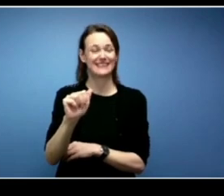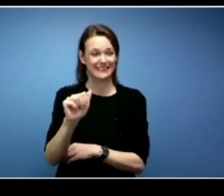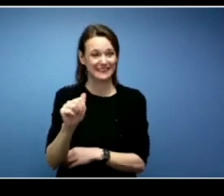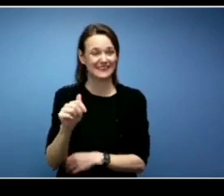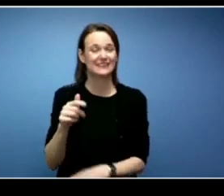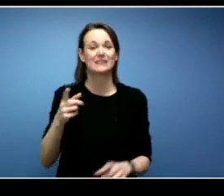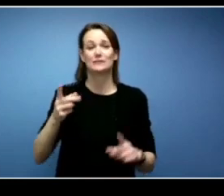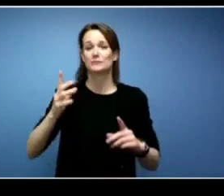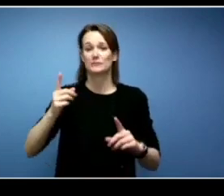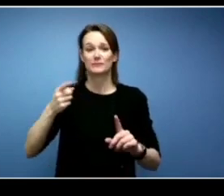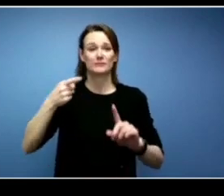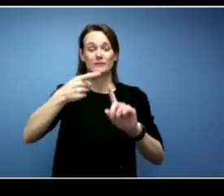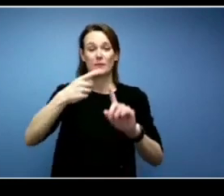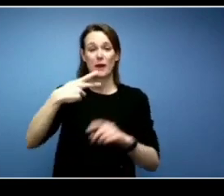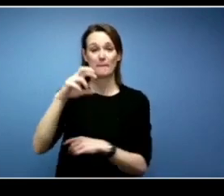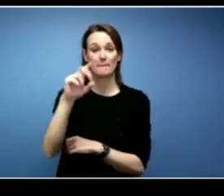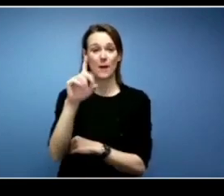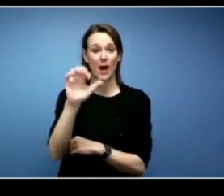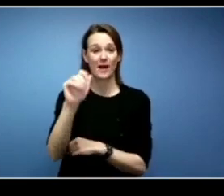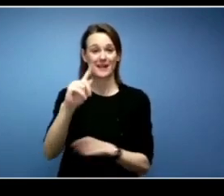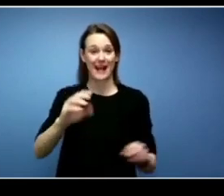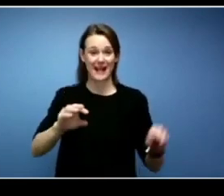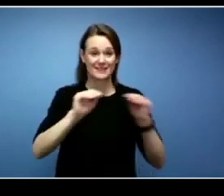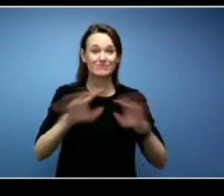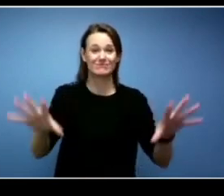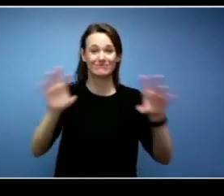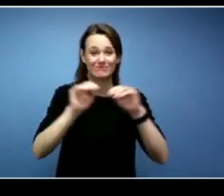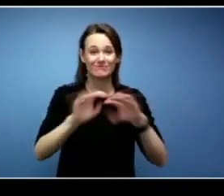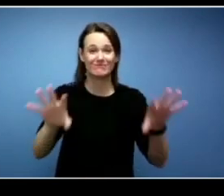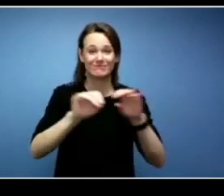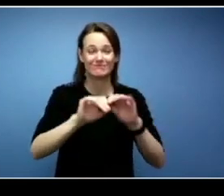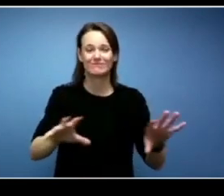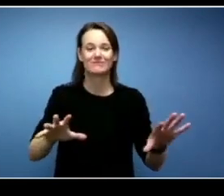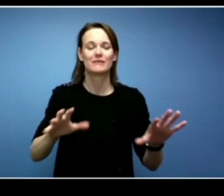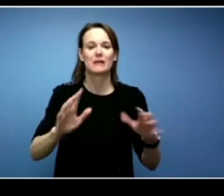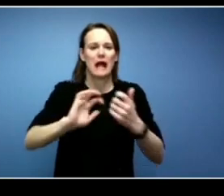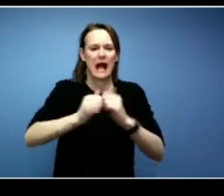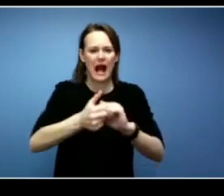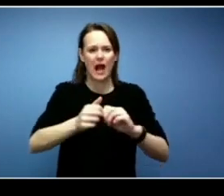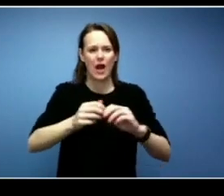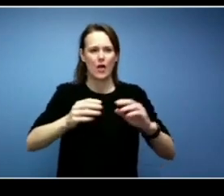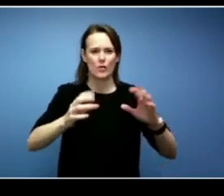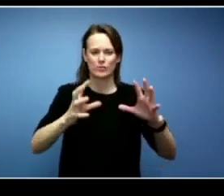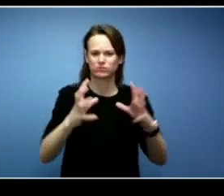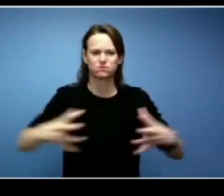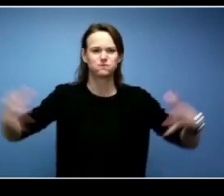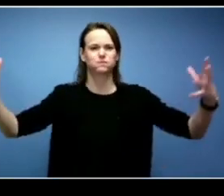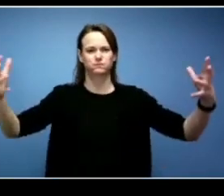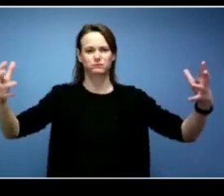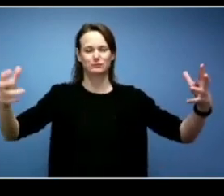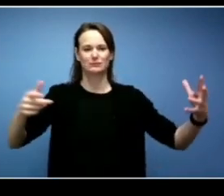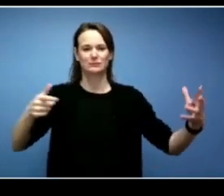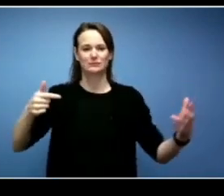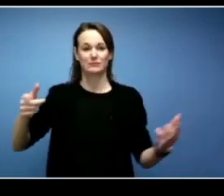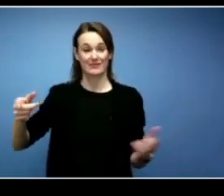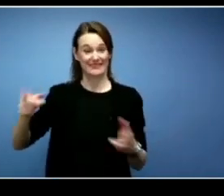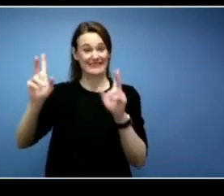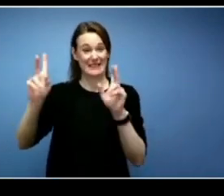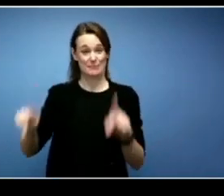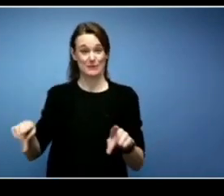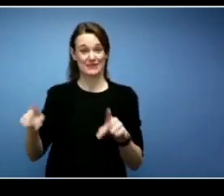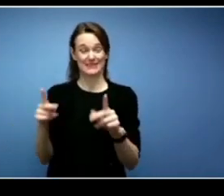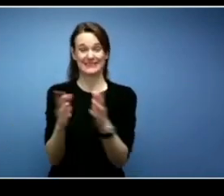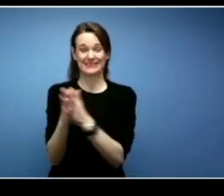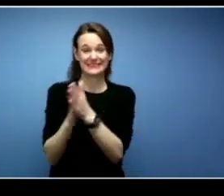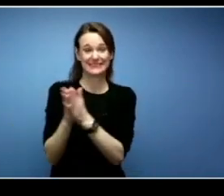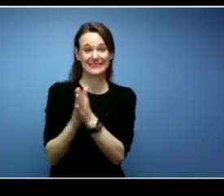hurdle to grow your podcast and getting your message seen? Someone is interested in starting and becoming a